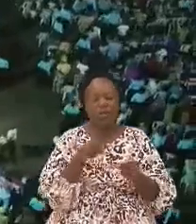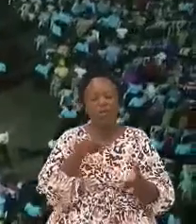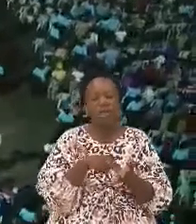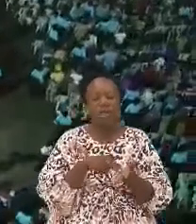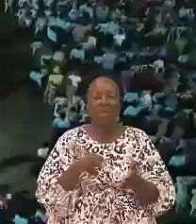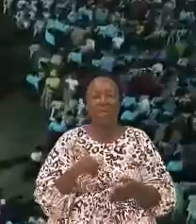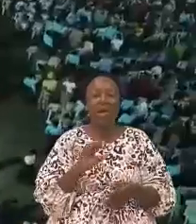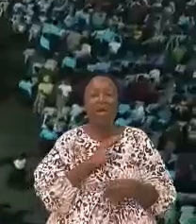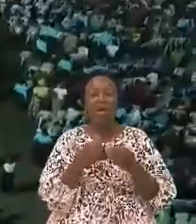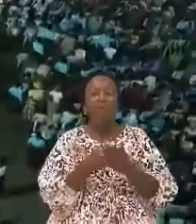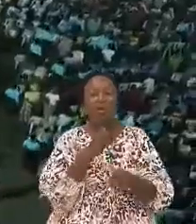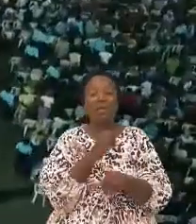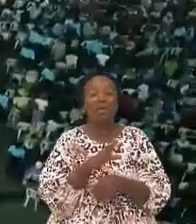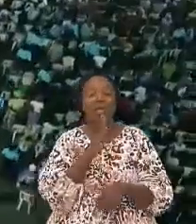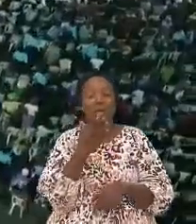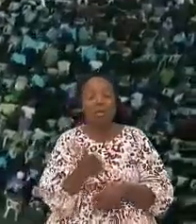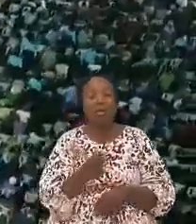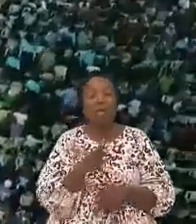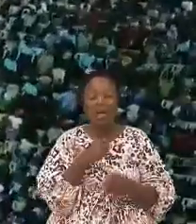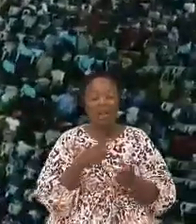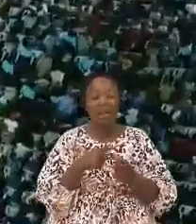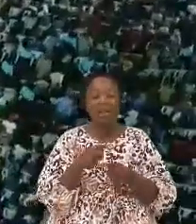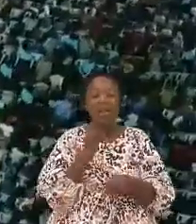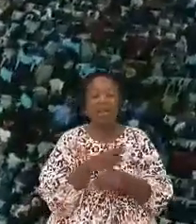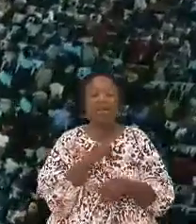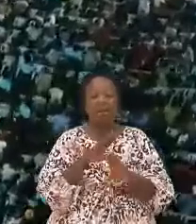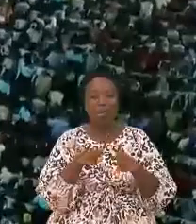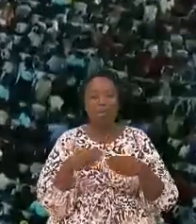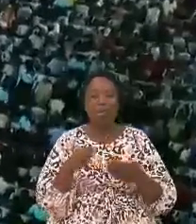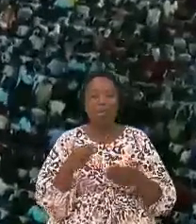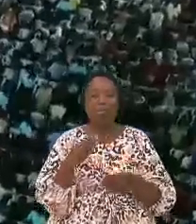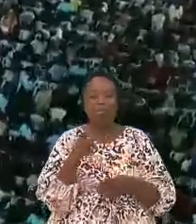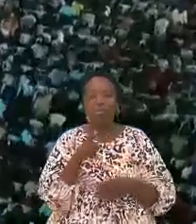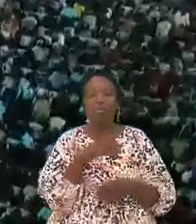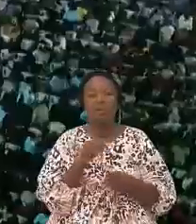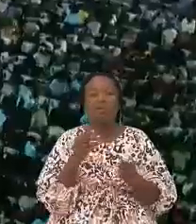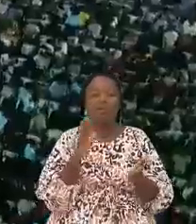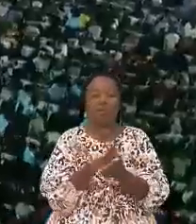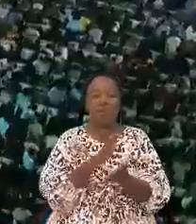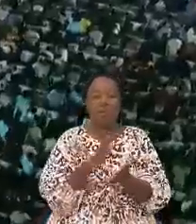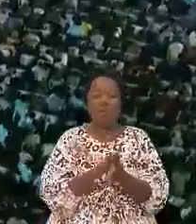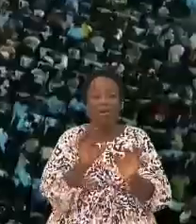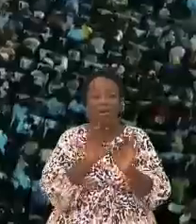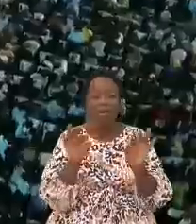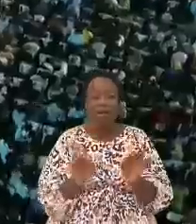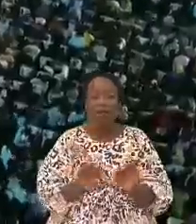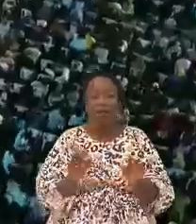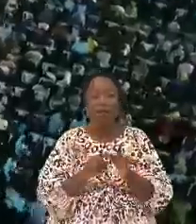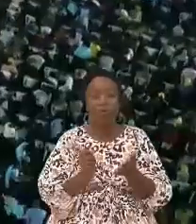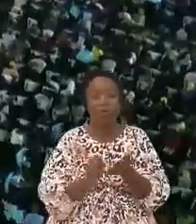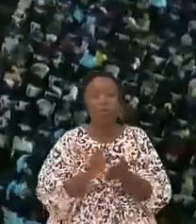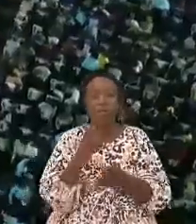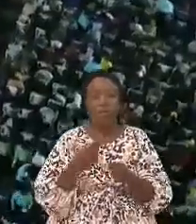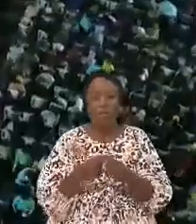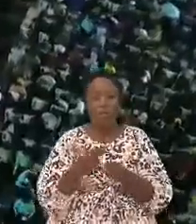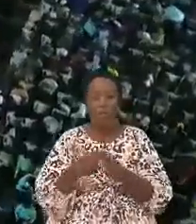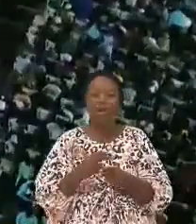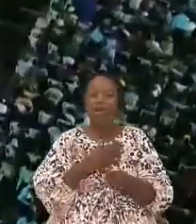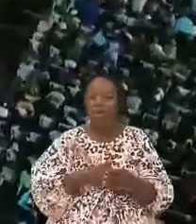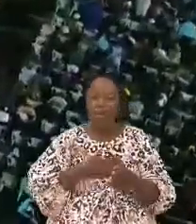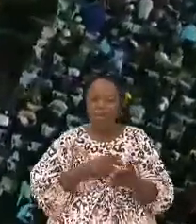amen. God bless you. Keep standing. Our counselors are there, and the counselors will give you a slip